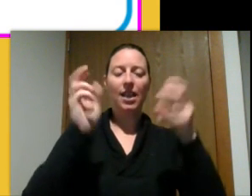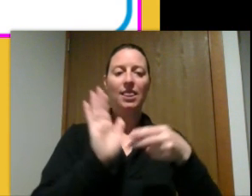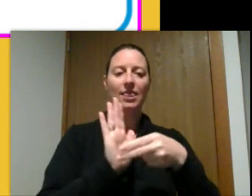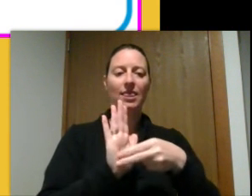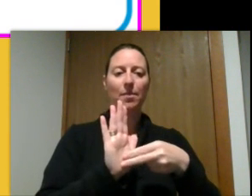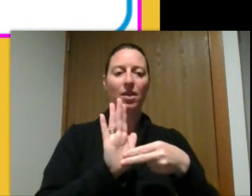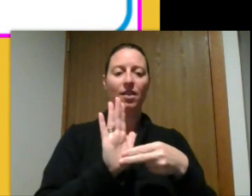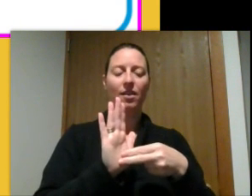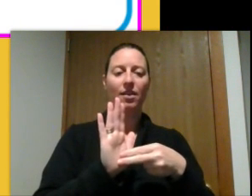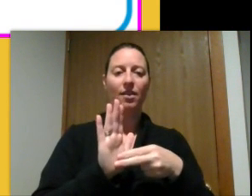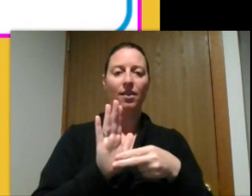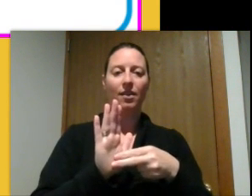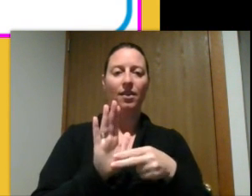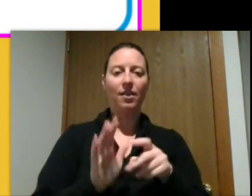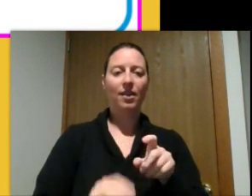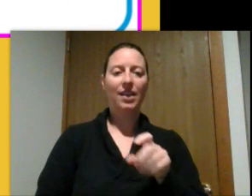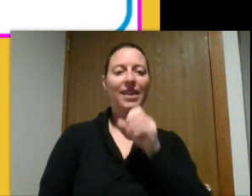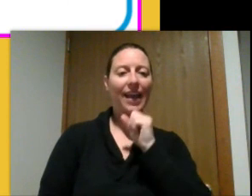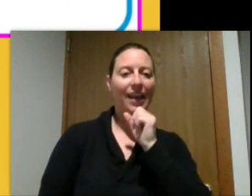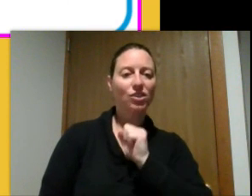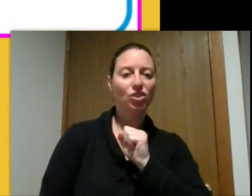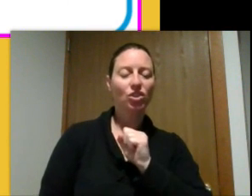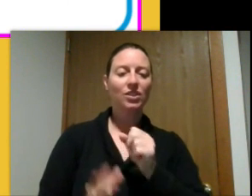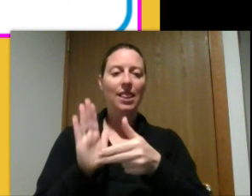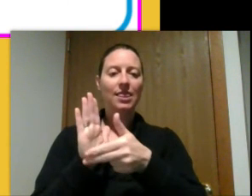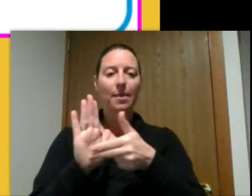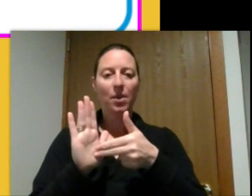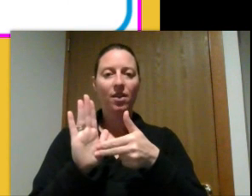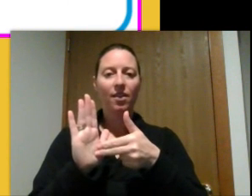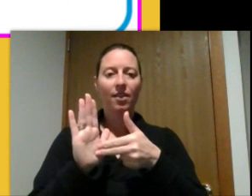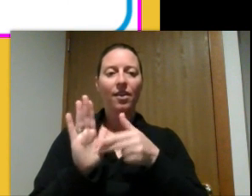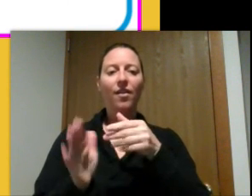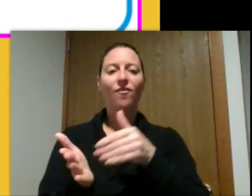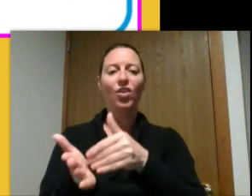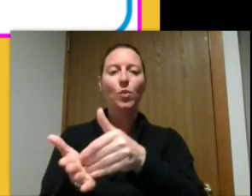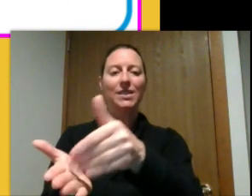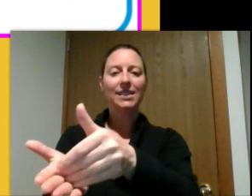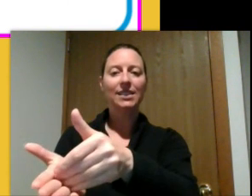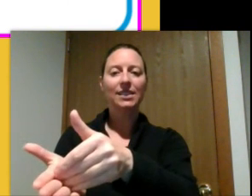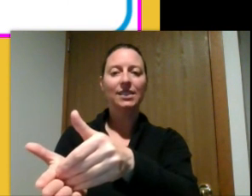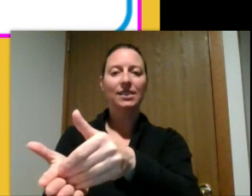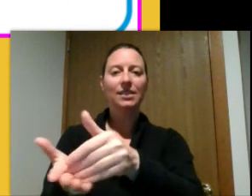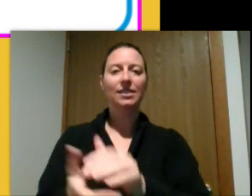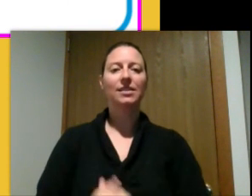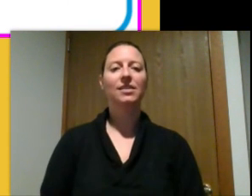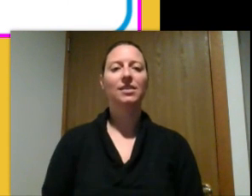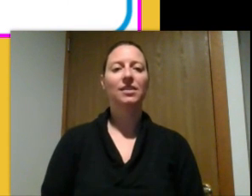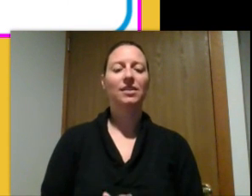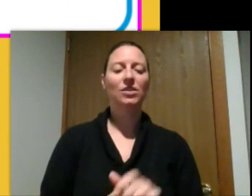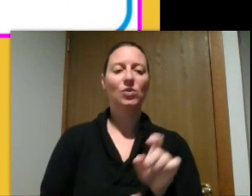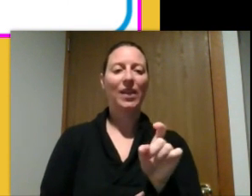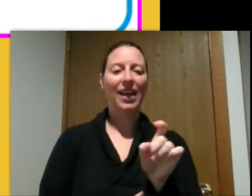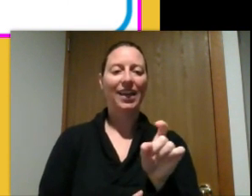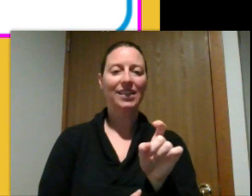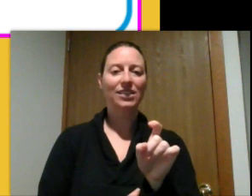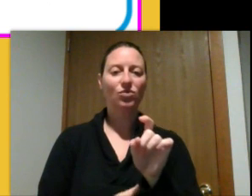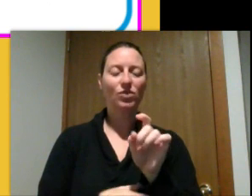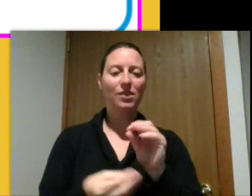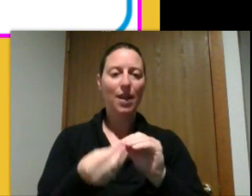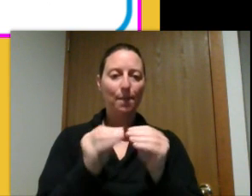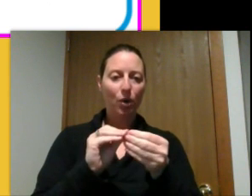the title, Ages of Best Actress Winners. The x-axis or the